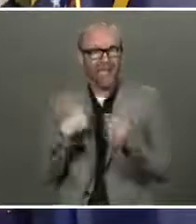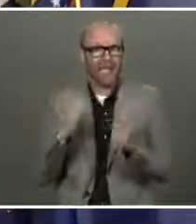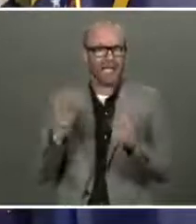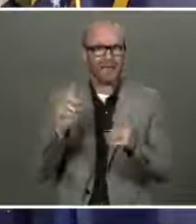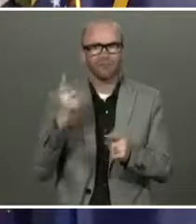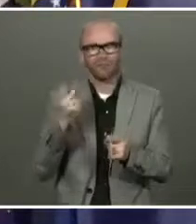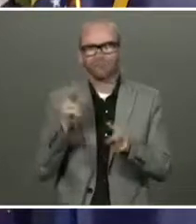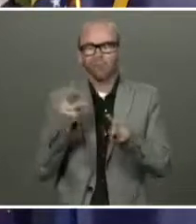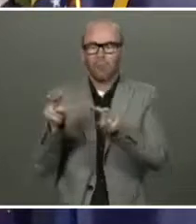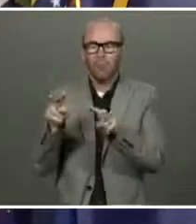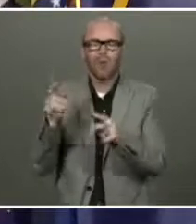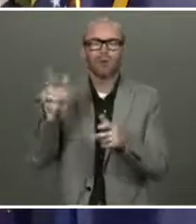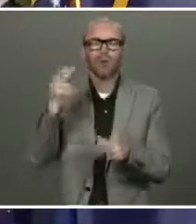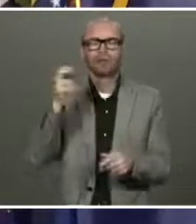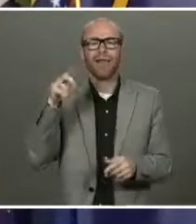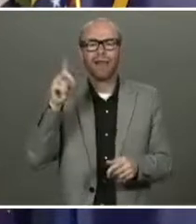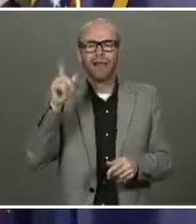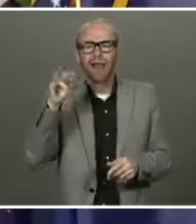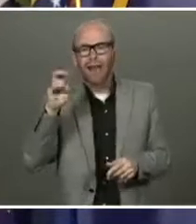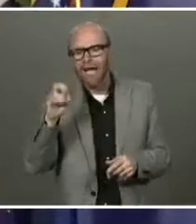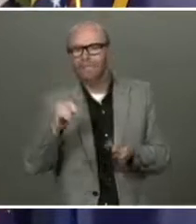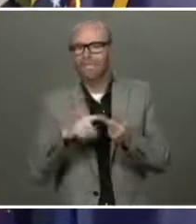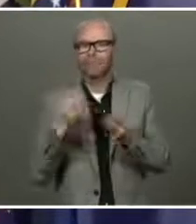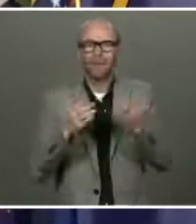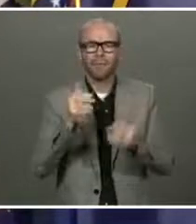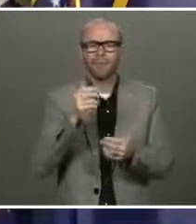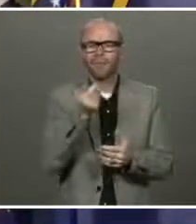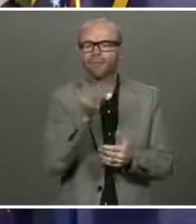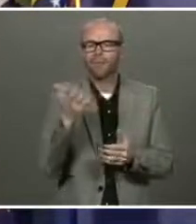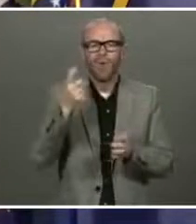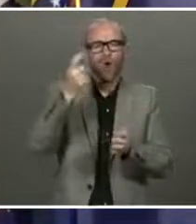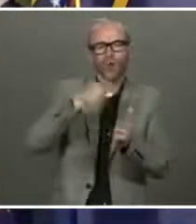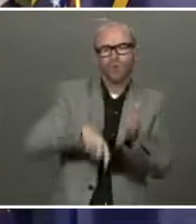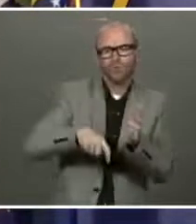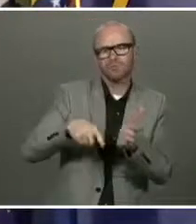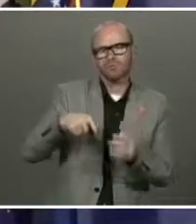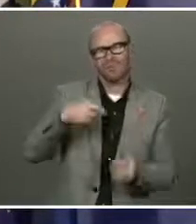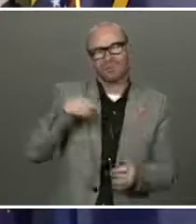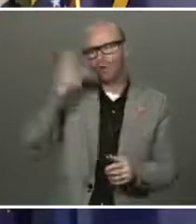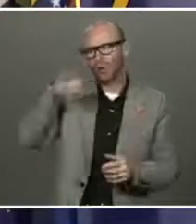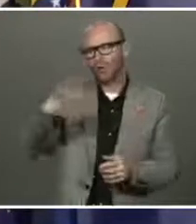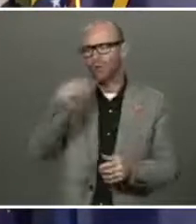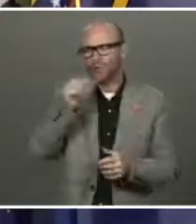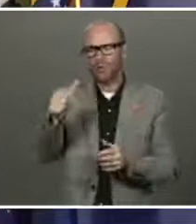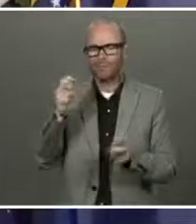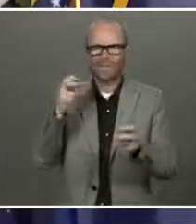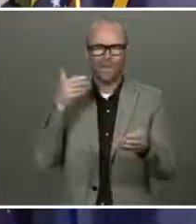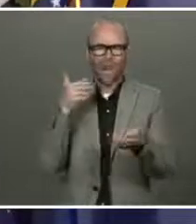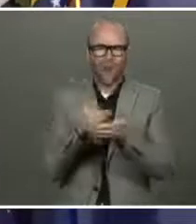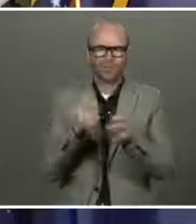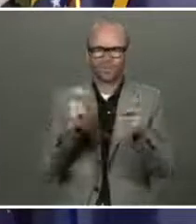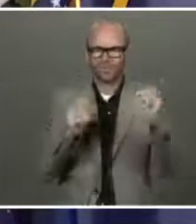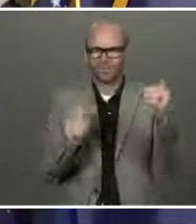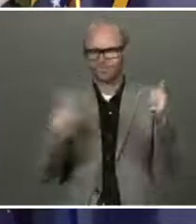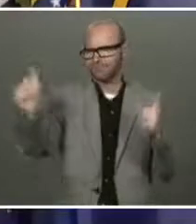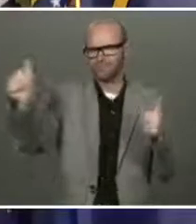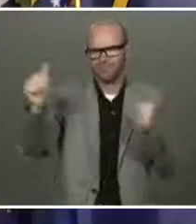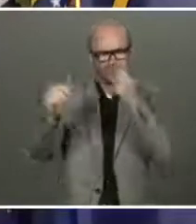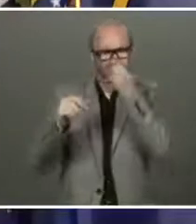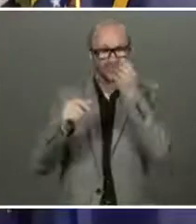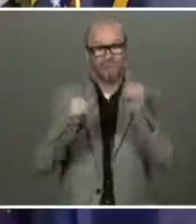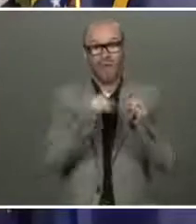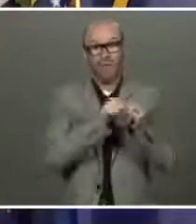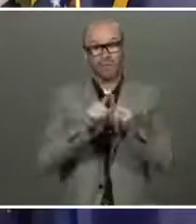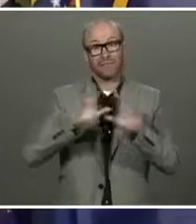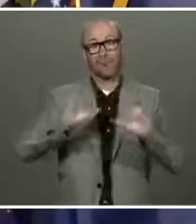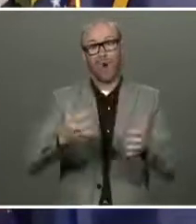you know, the headlines in a couple articles and knowing that it wasn't going to be particularly close. So as a party, we're going to have to figure